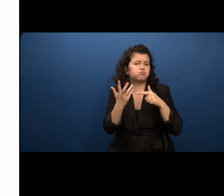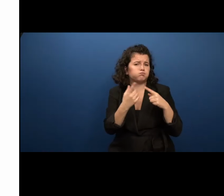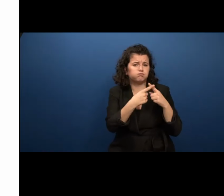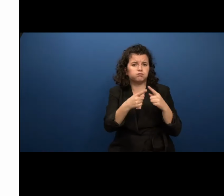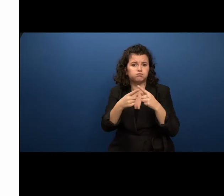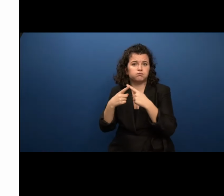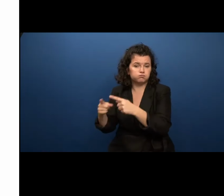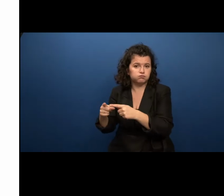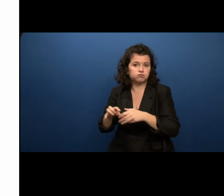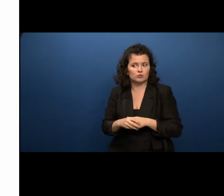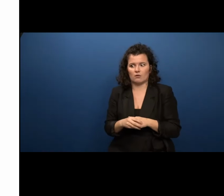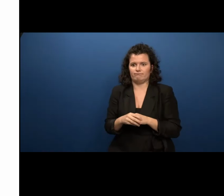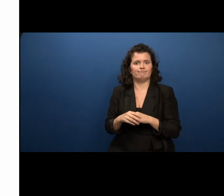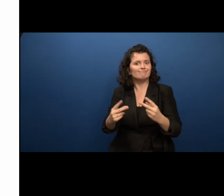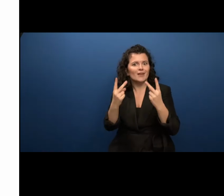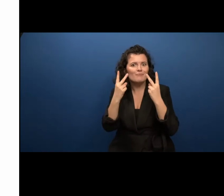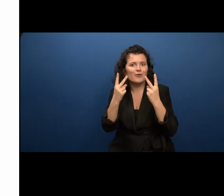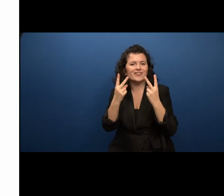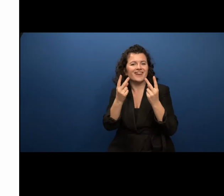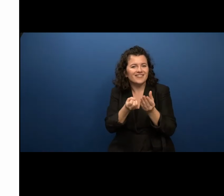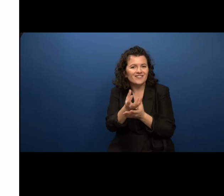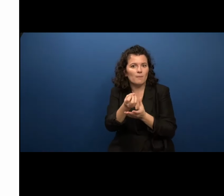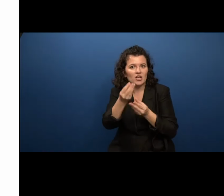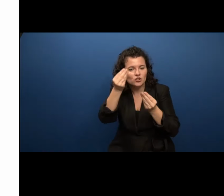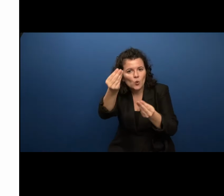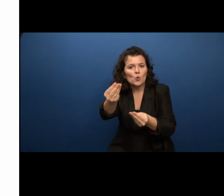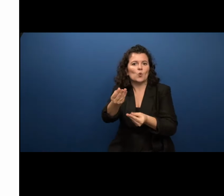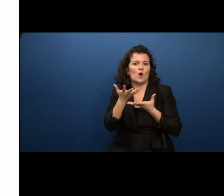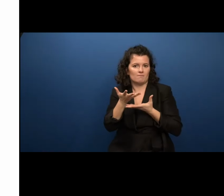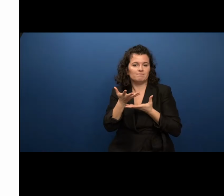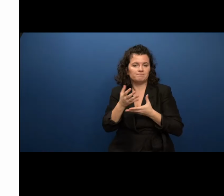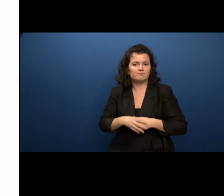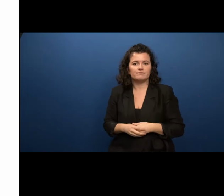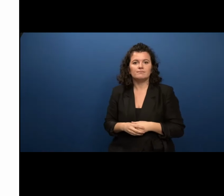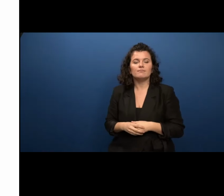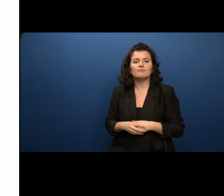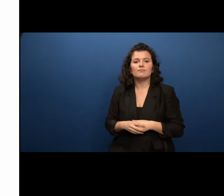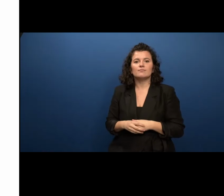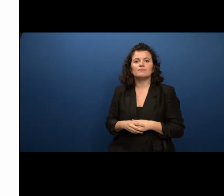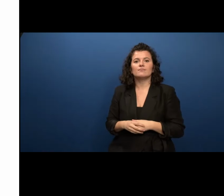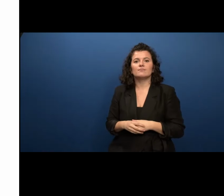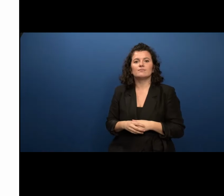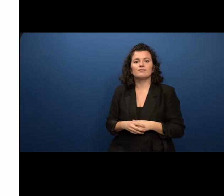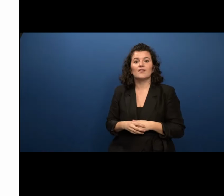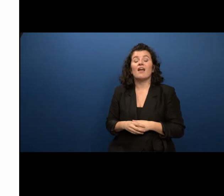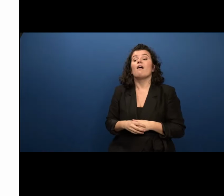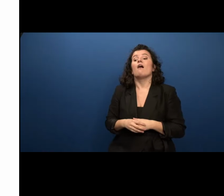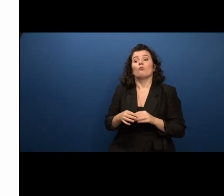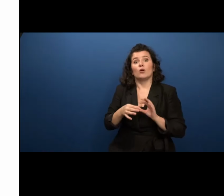interpreters and educating people with disability, we realized that through that one, the